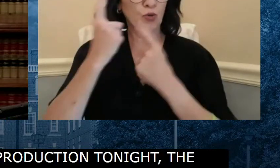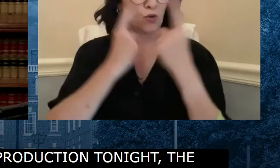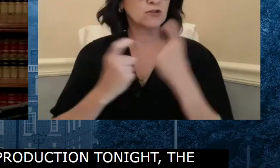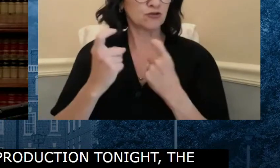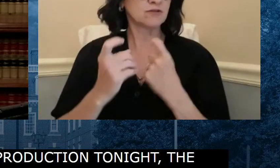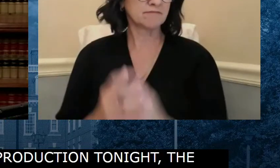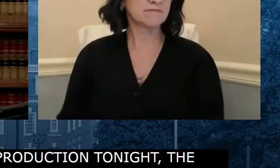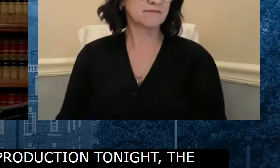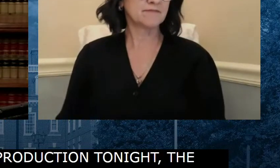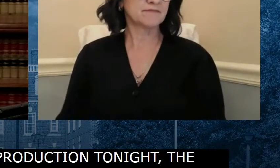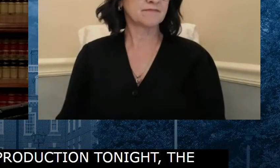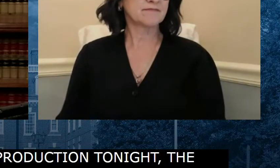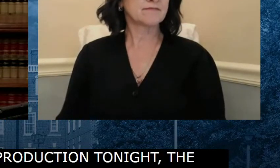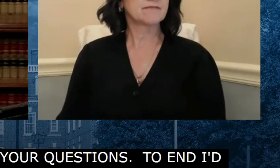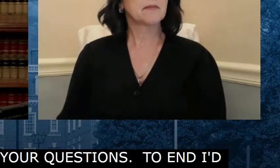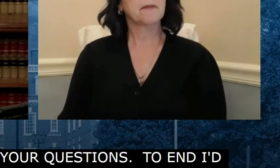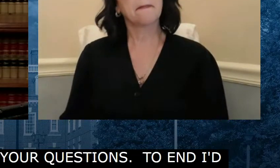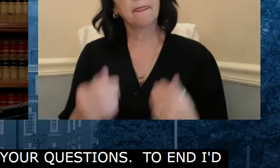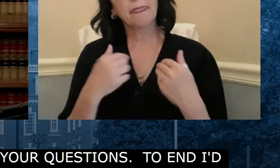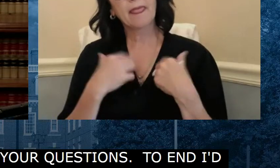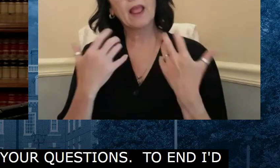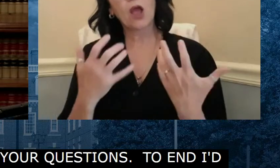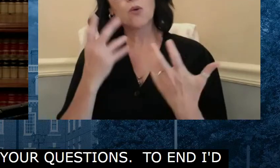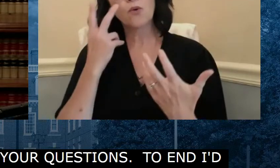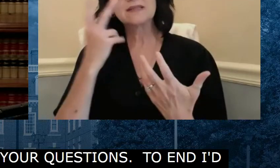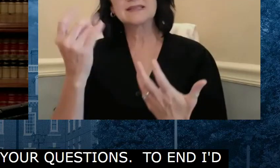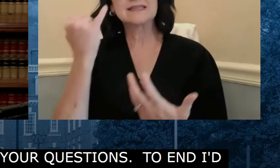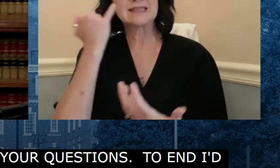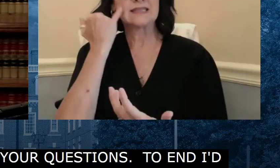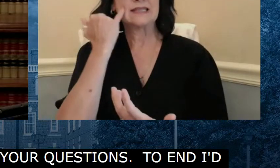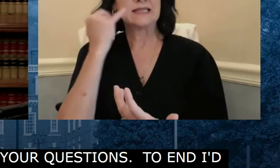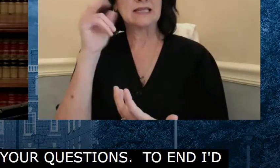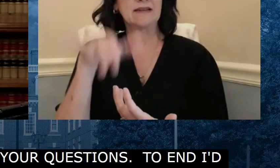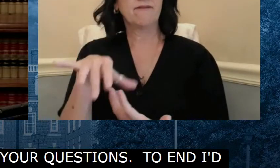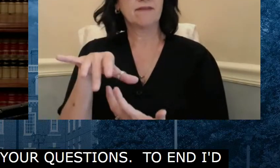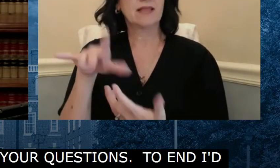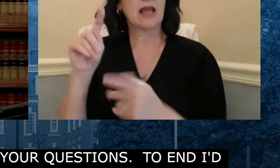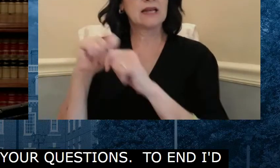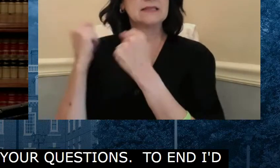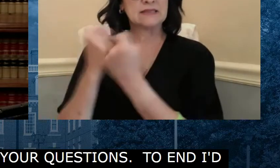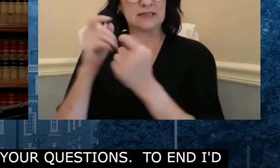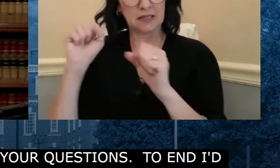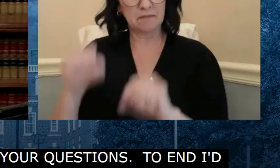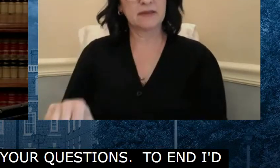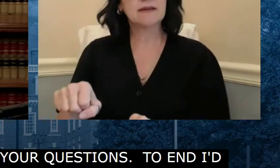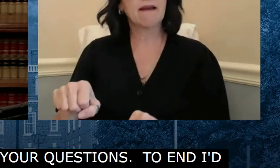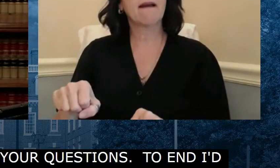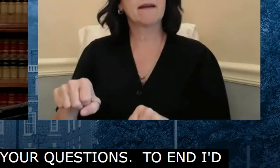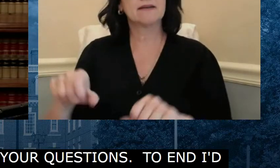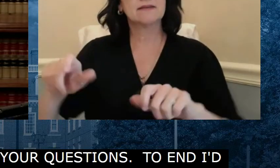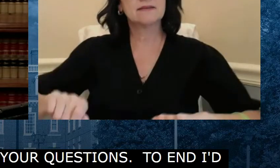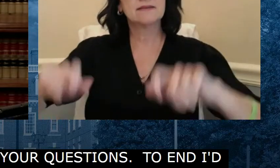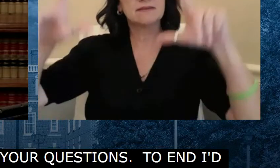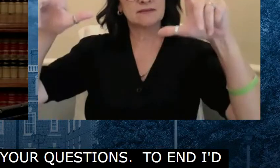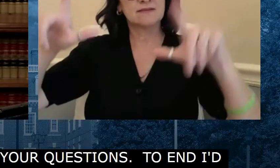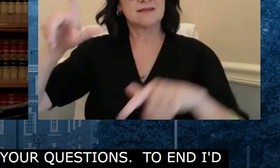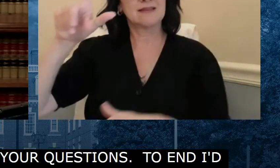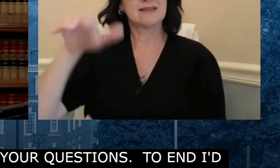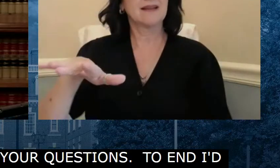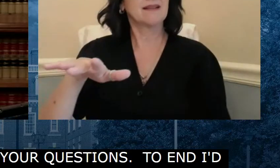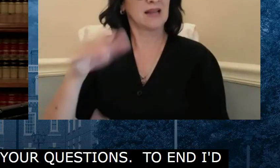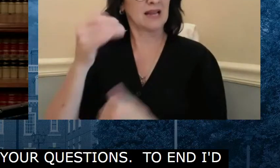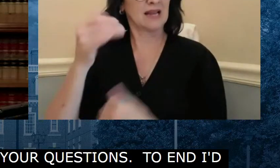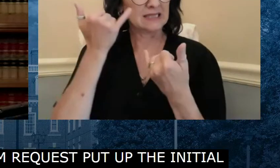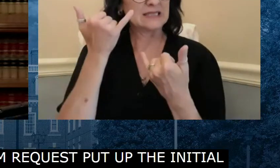our live stream team can put up the initial data update, just to again underscore the fact that there still